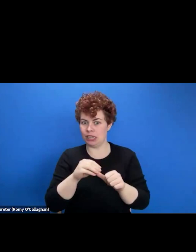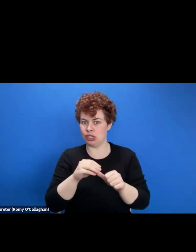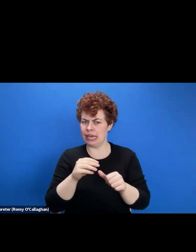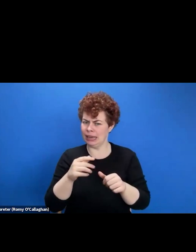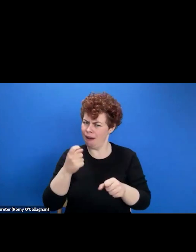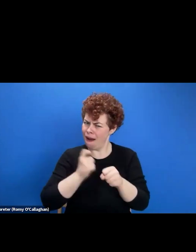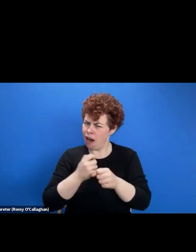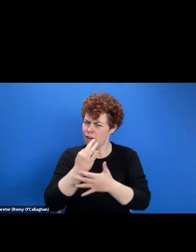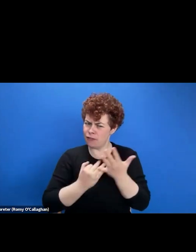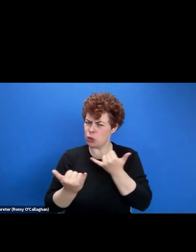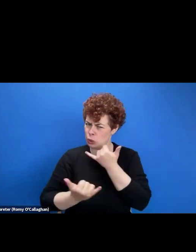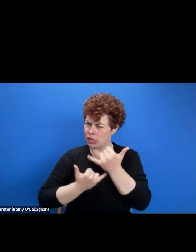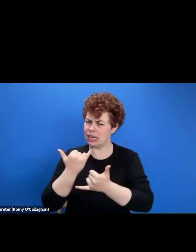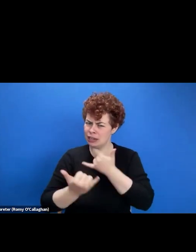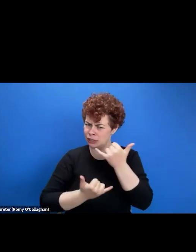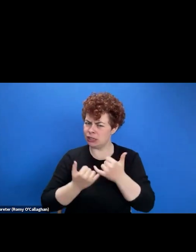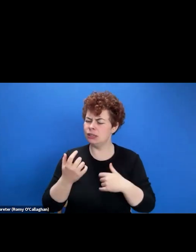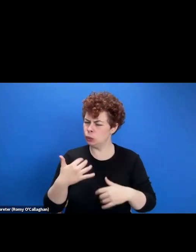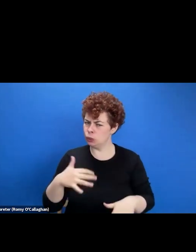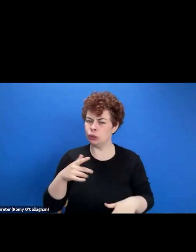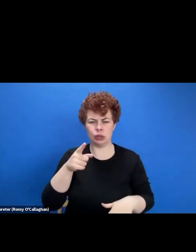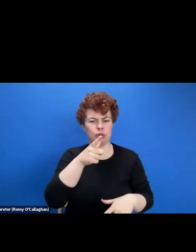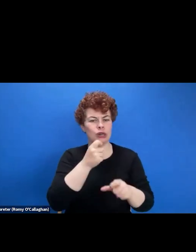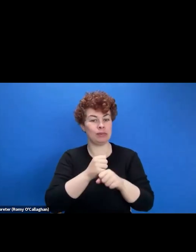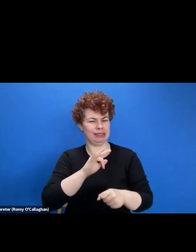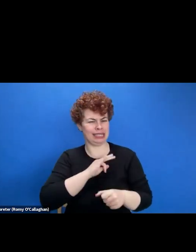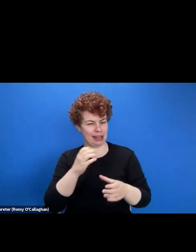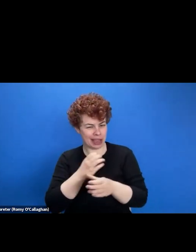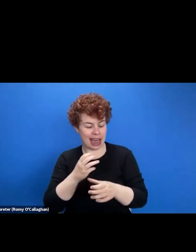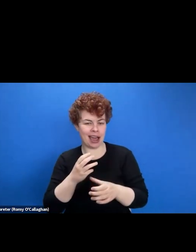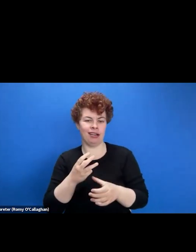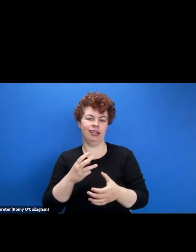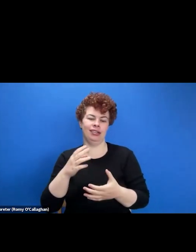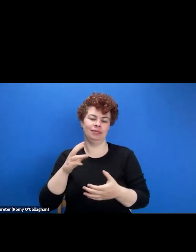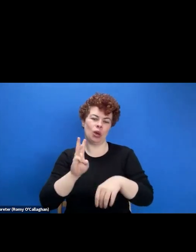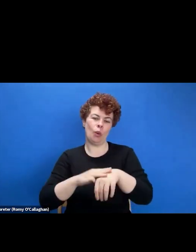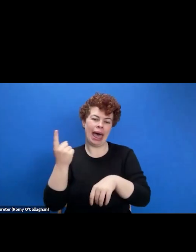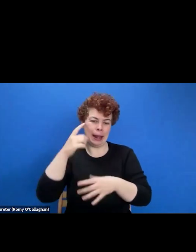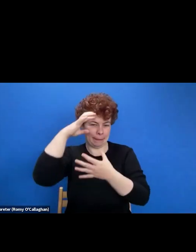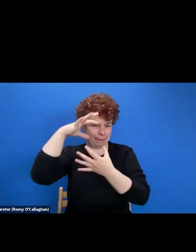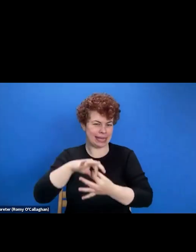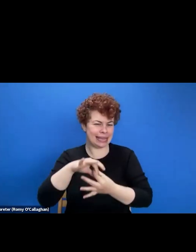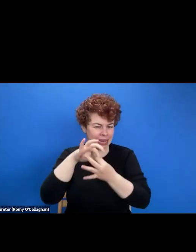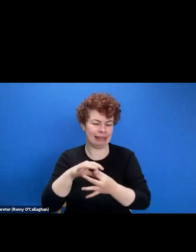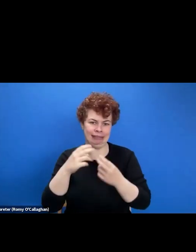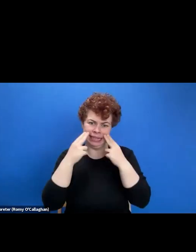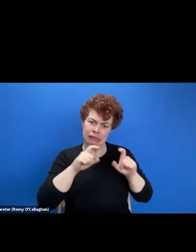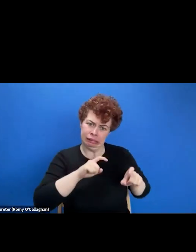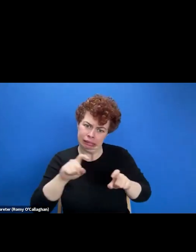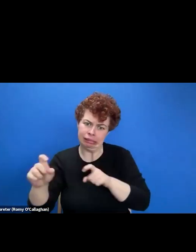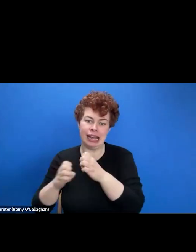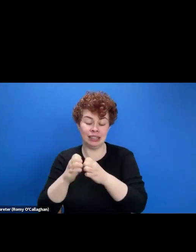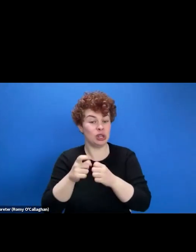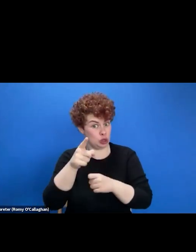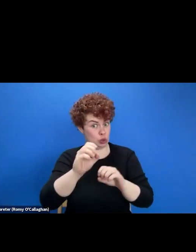years. Particularly, you brought in the whole area of self-care and well-being and trying to sustain the energy. But you've clearly managed to sustain the energy